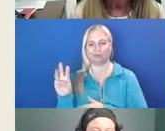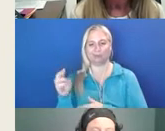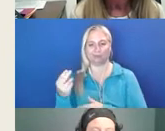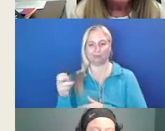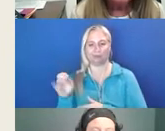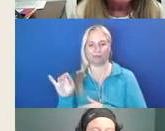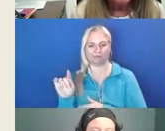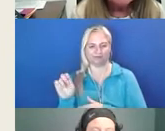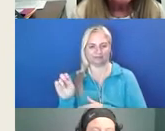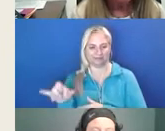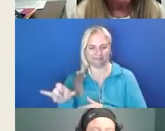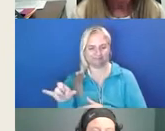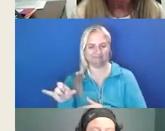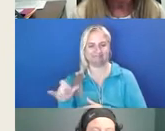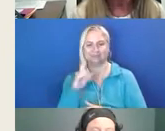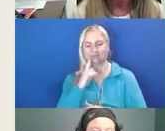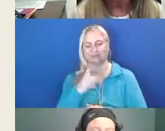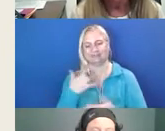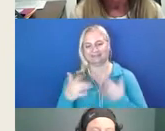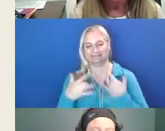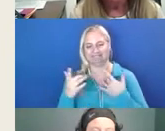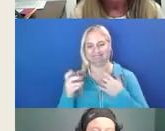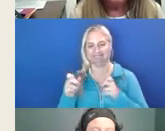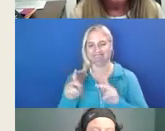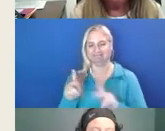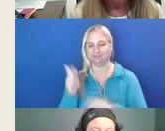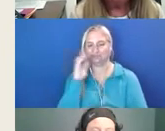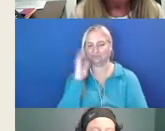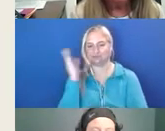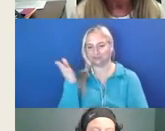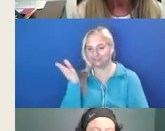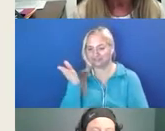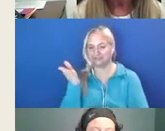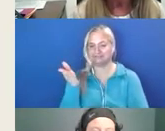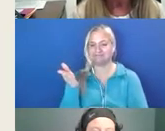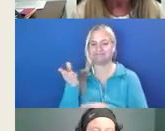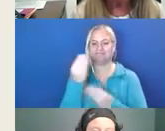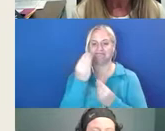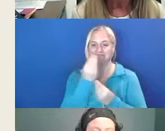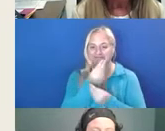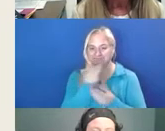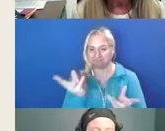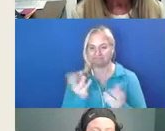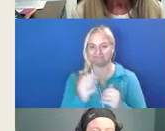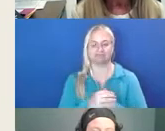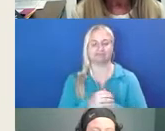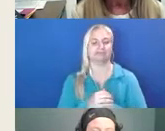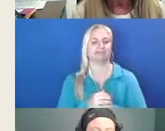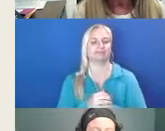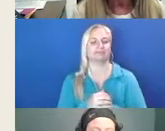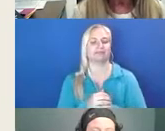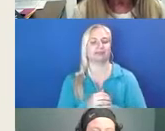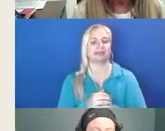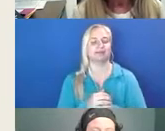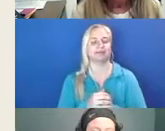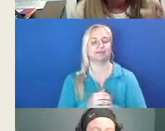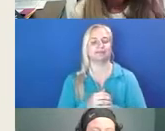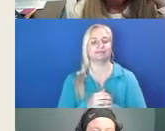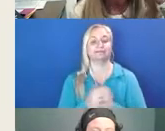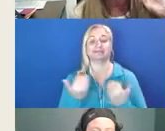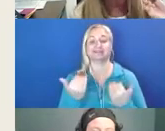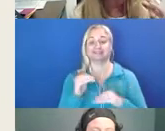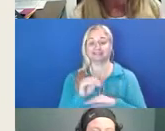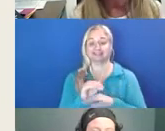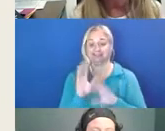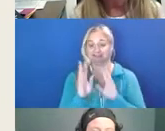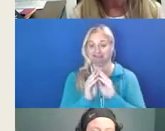to be here and very happy to have this opportunity to share this information with you. So as you know, the focus of tonight's